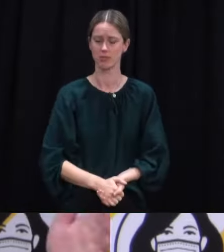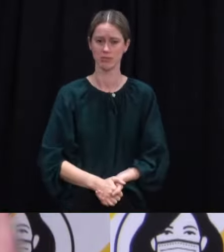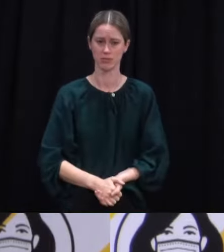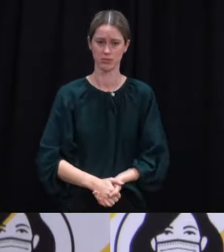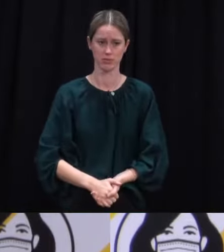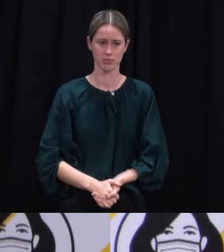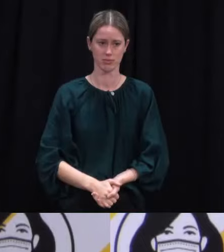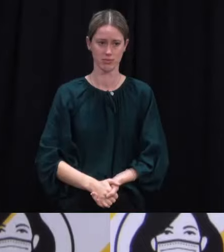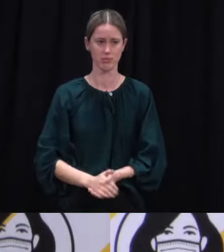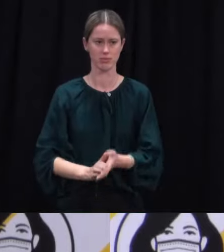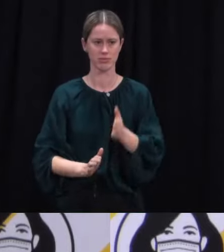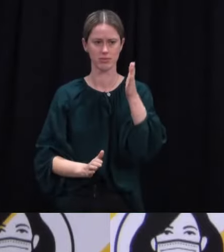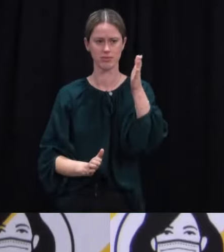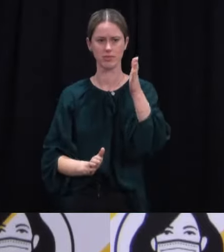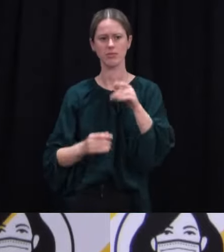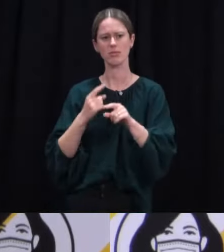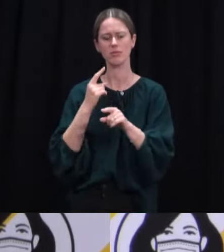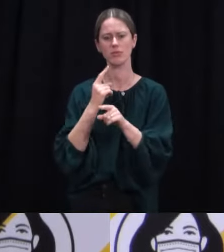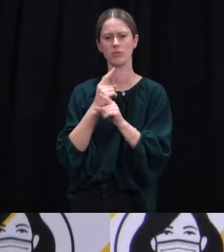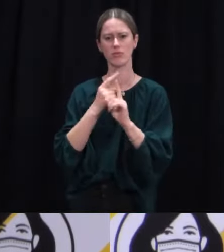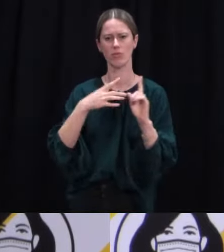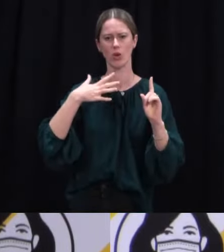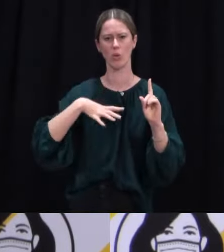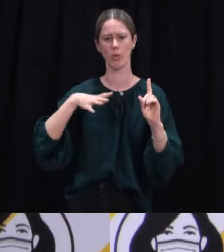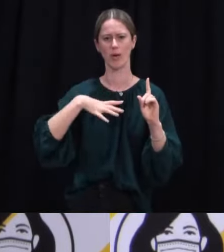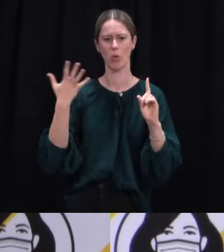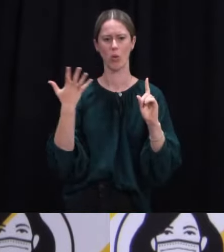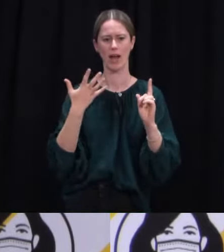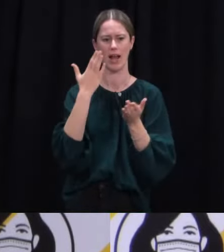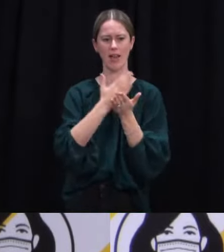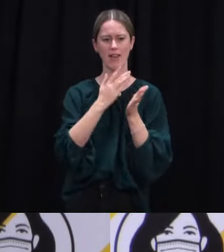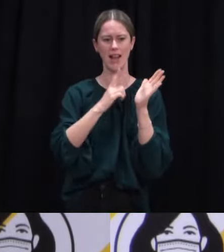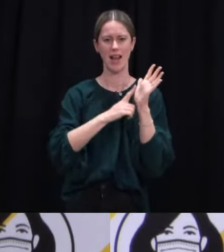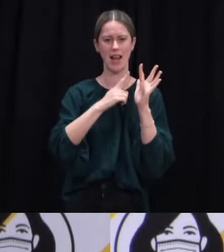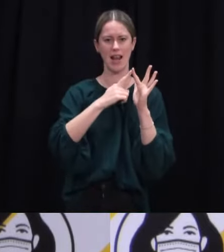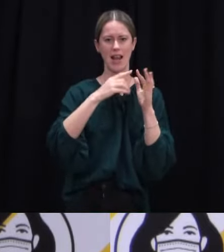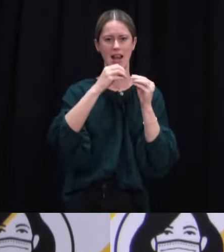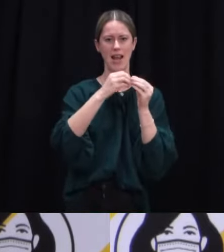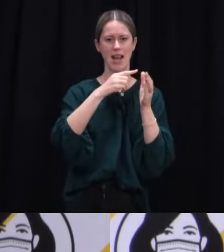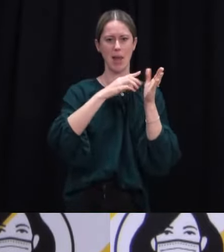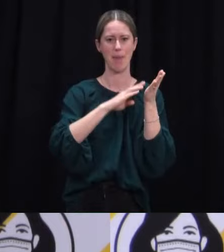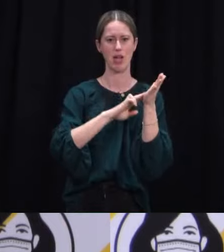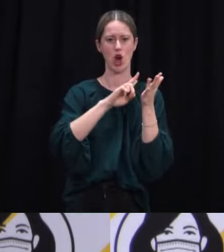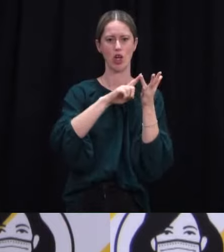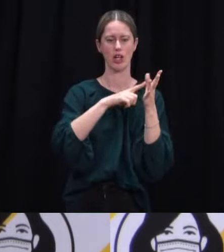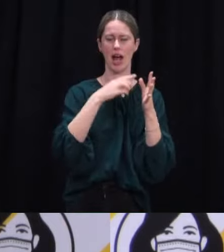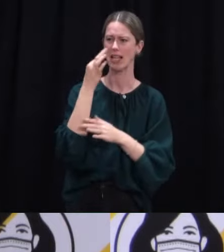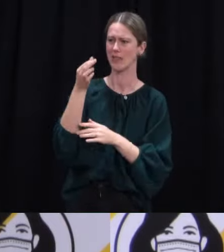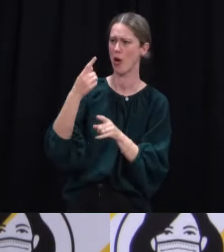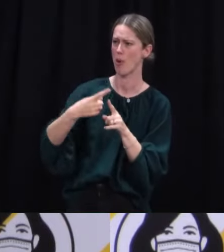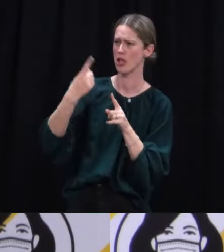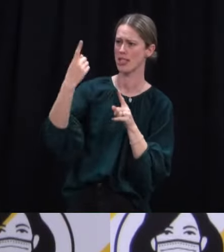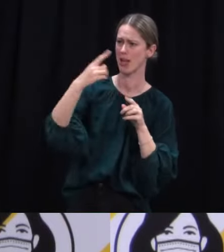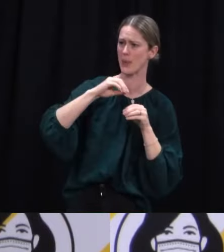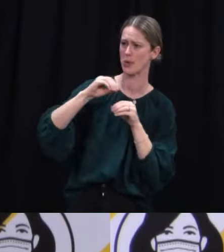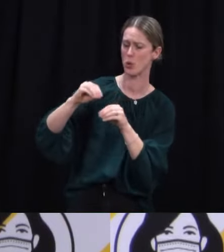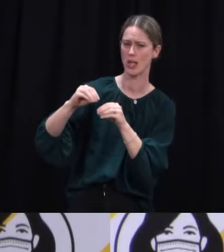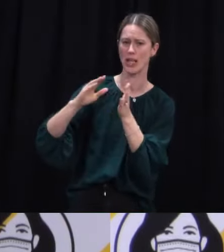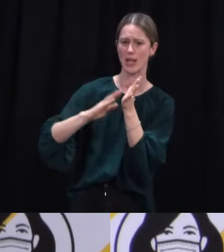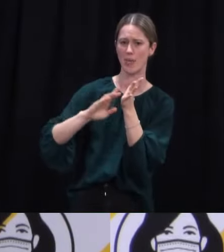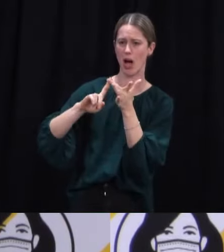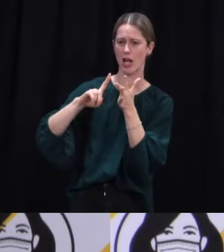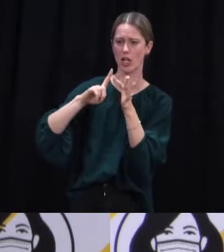Right. Thank you. We've spoken to a woman in Lebanon who's applied for an emergency spot in MIQ, but she's been told that she